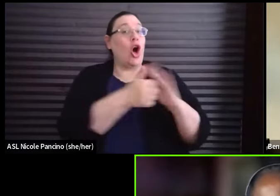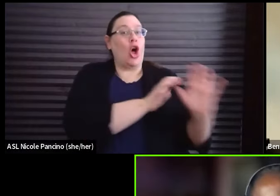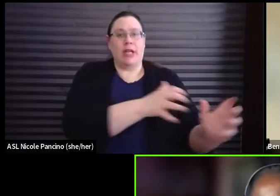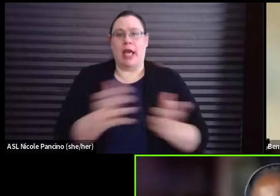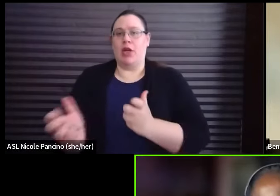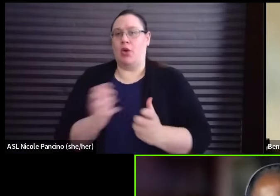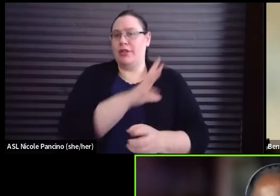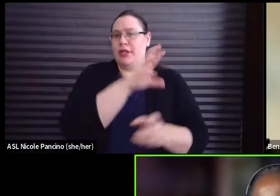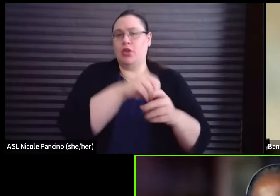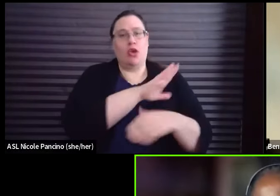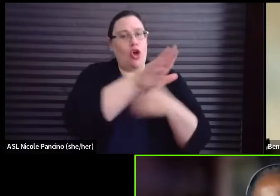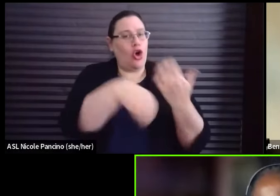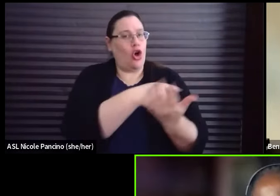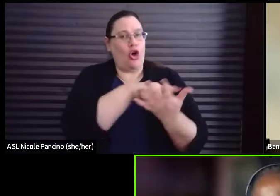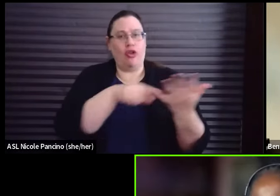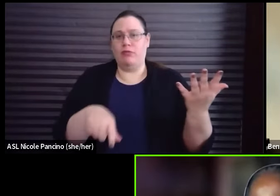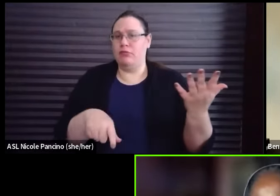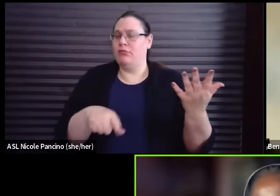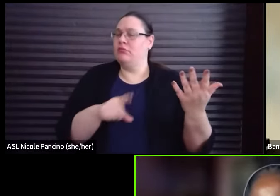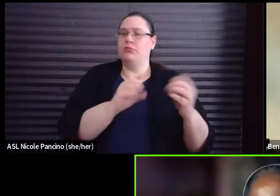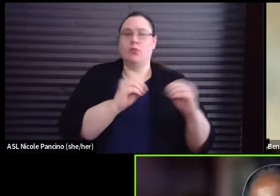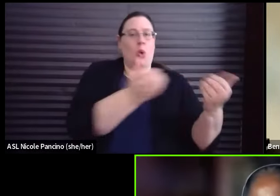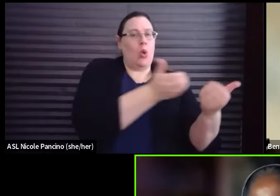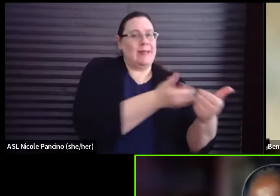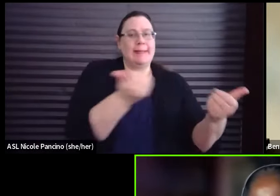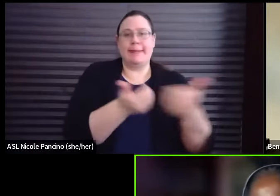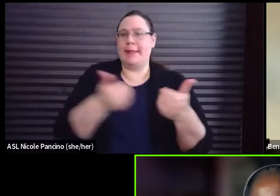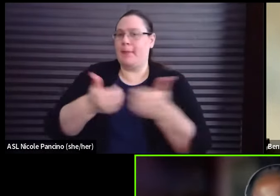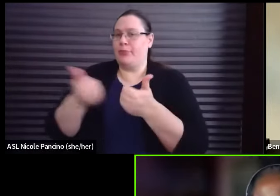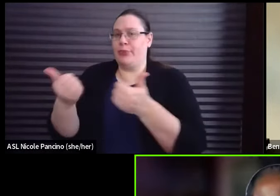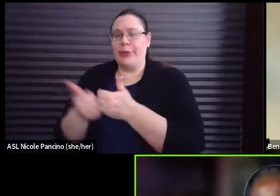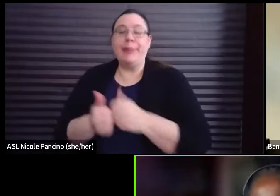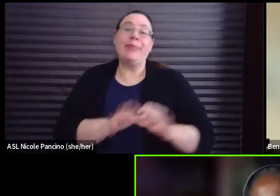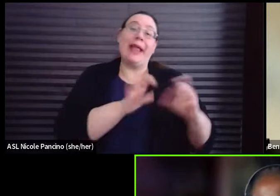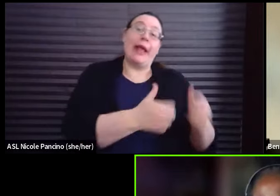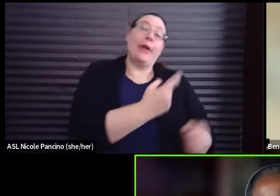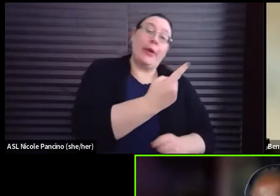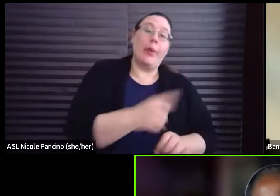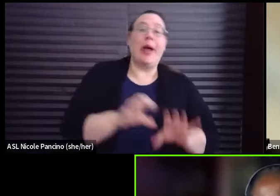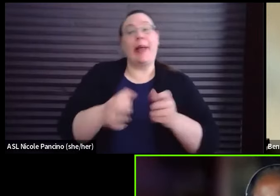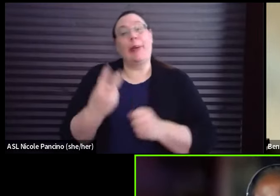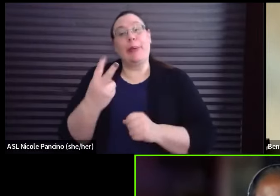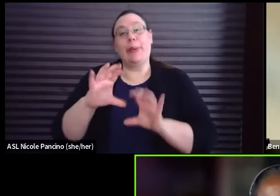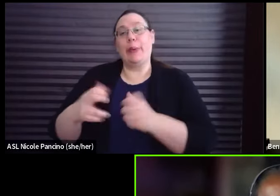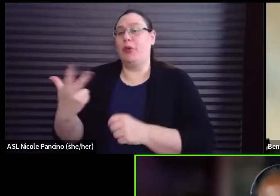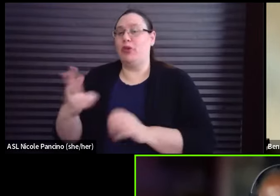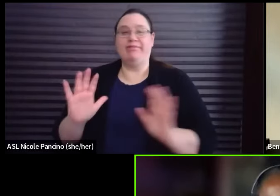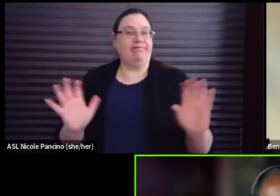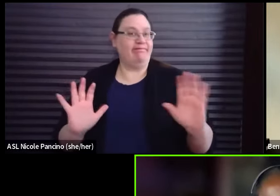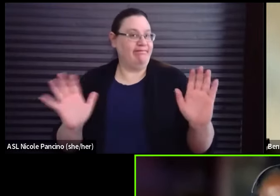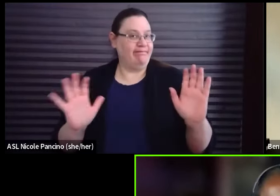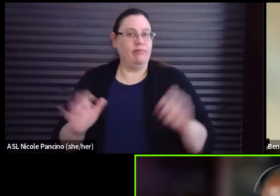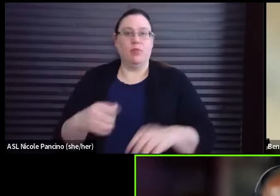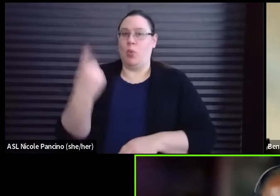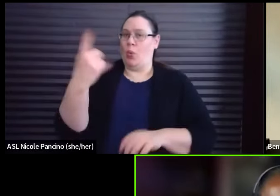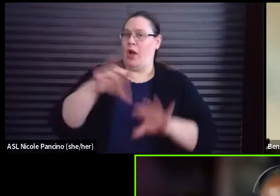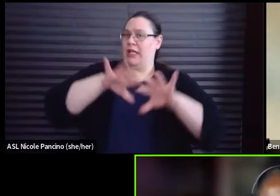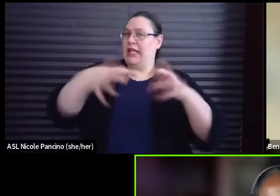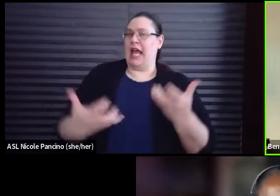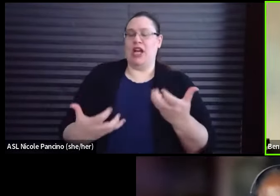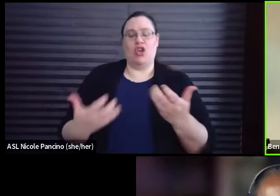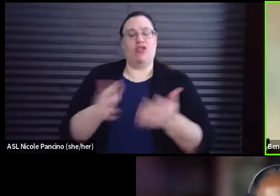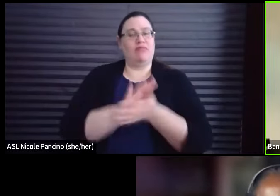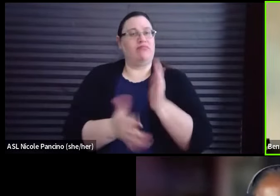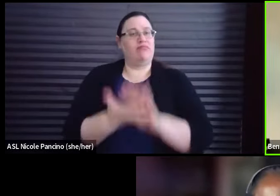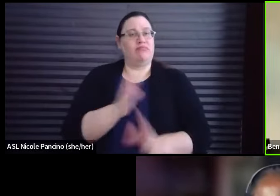agreement. It's not separate. It's separated out. Category 1, 2, or 3 is just one category.